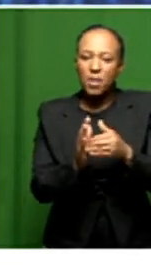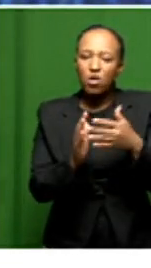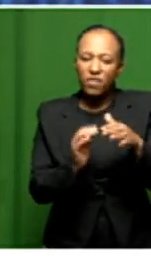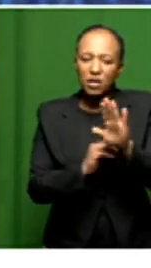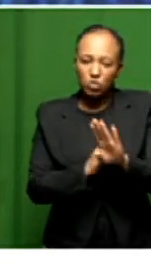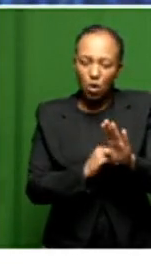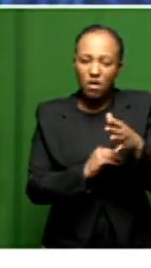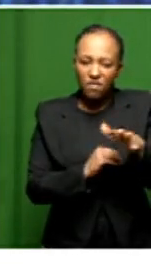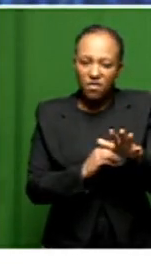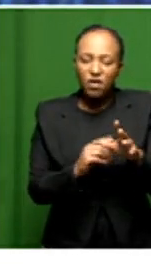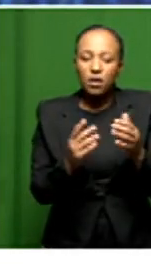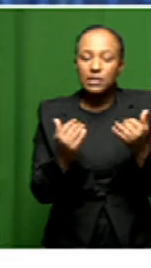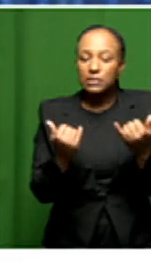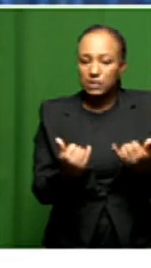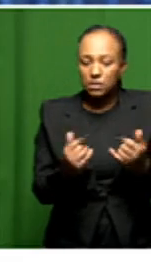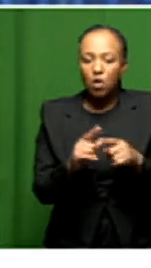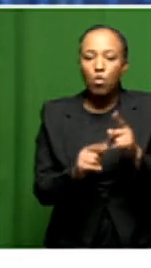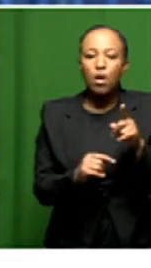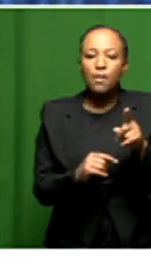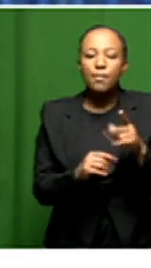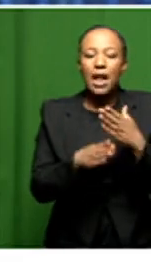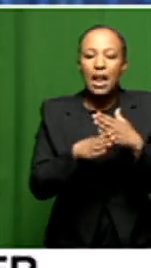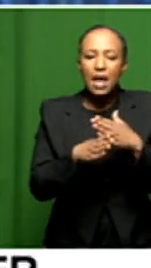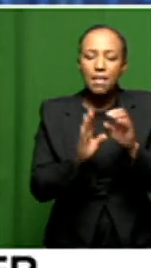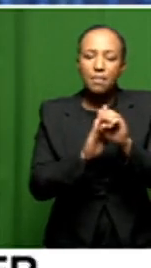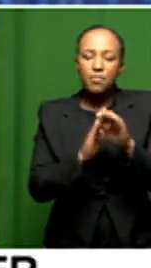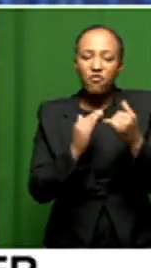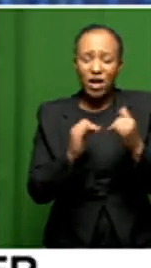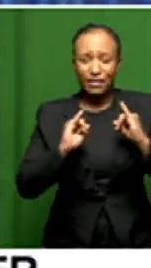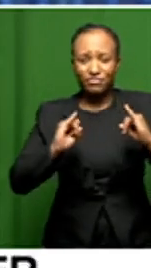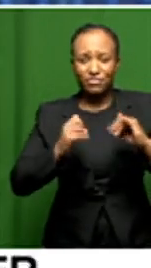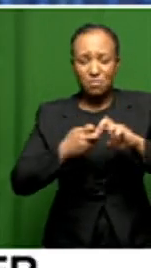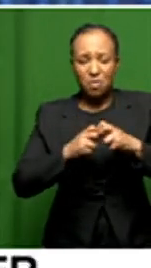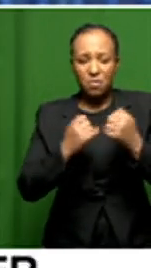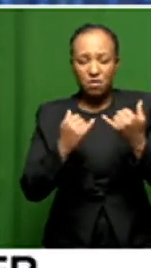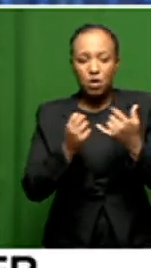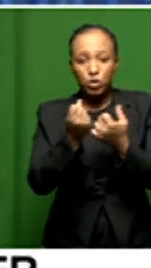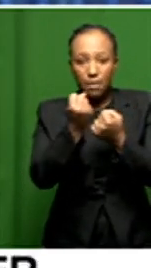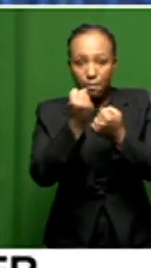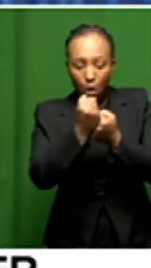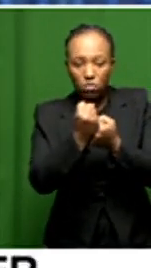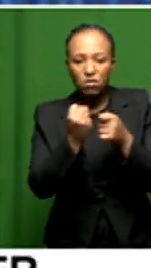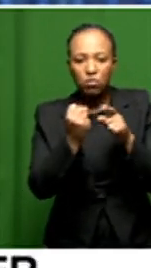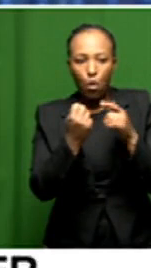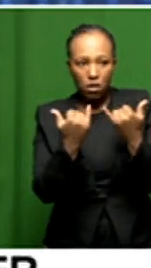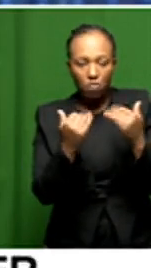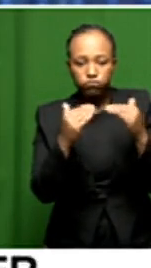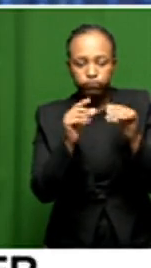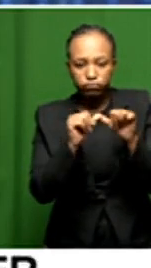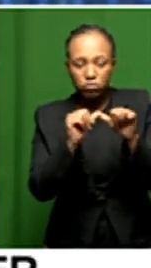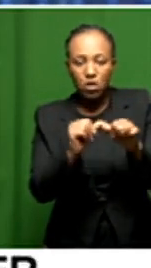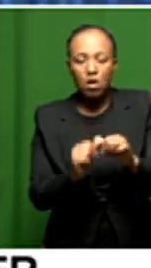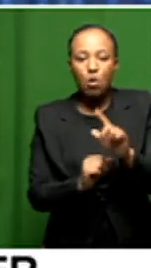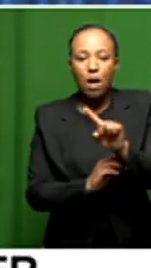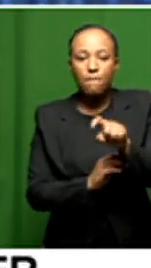measures is needed to respond to the immediate labour market shocks of the current crisis and to support a just transition, with